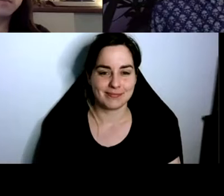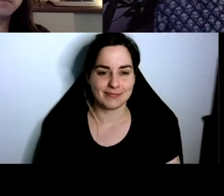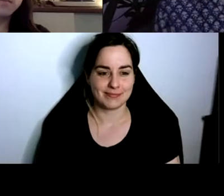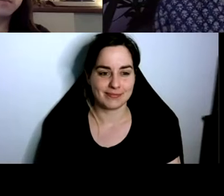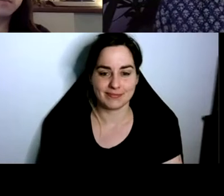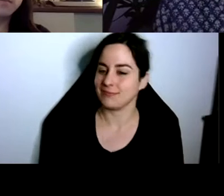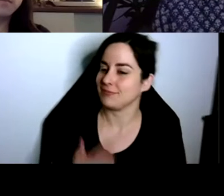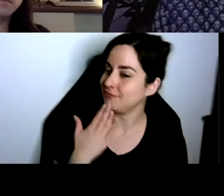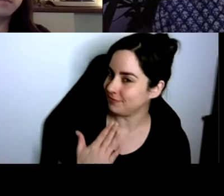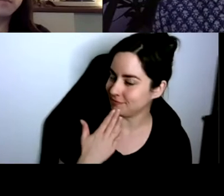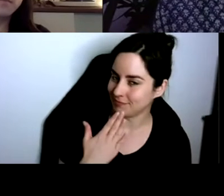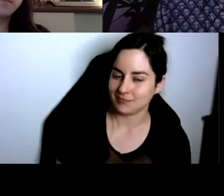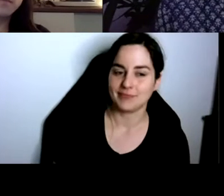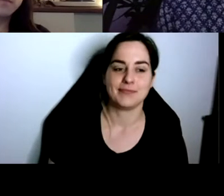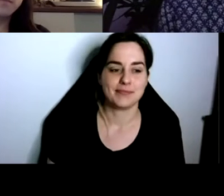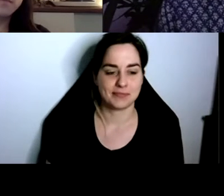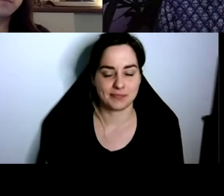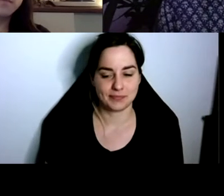Thank you, Darian.